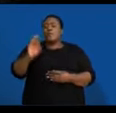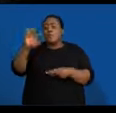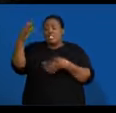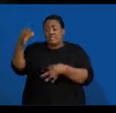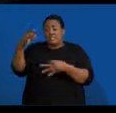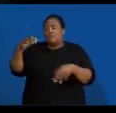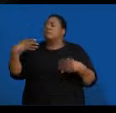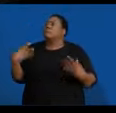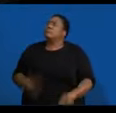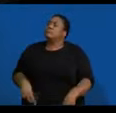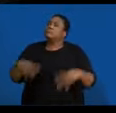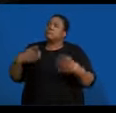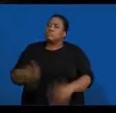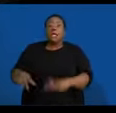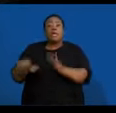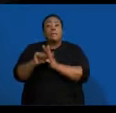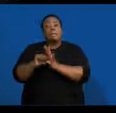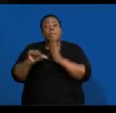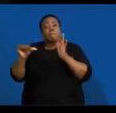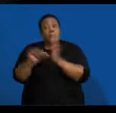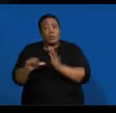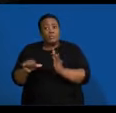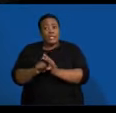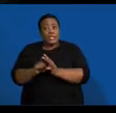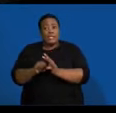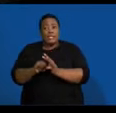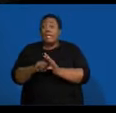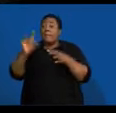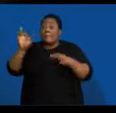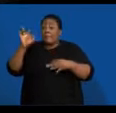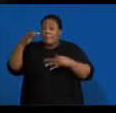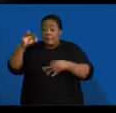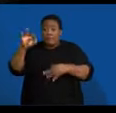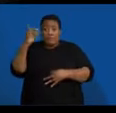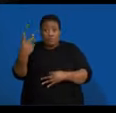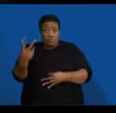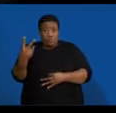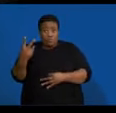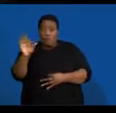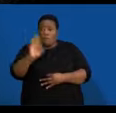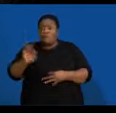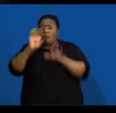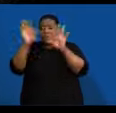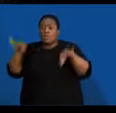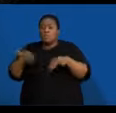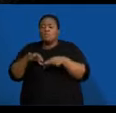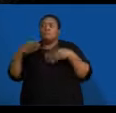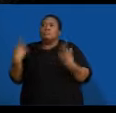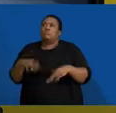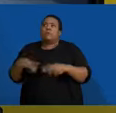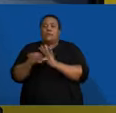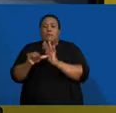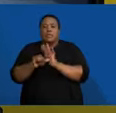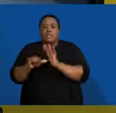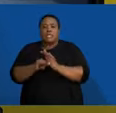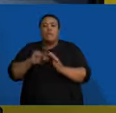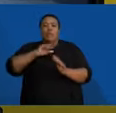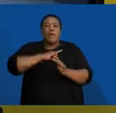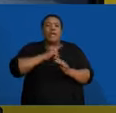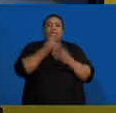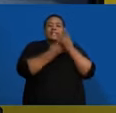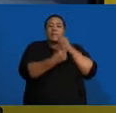can't stress this enough. Paper 2, a formula sheet is your friend. Why? Because most of the double angles